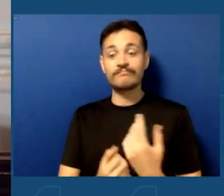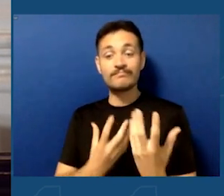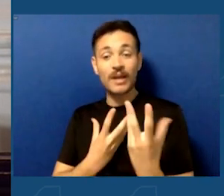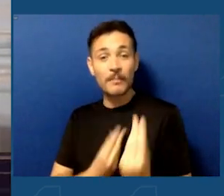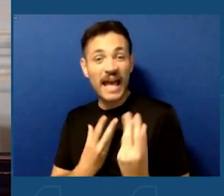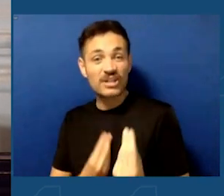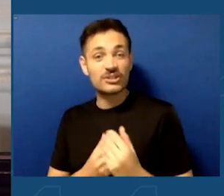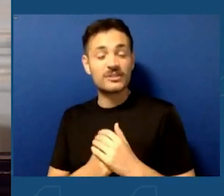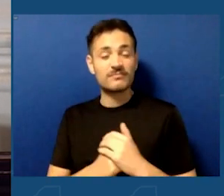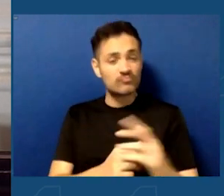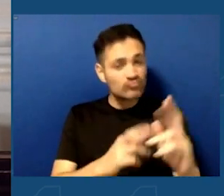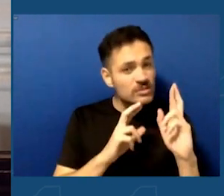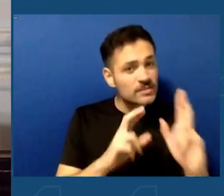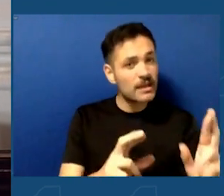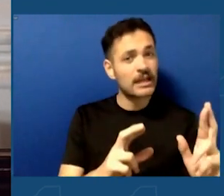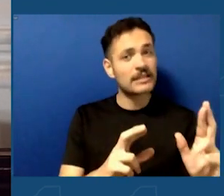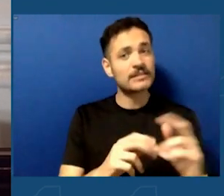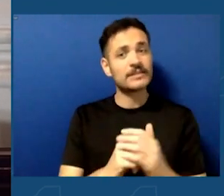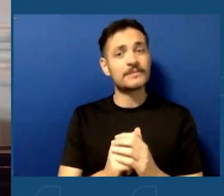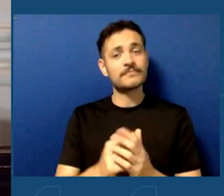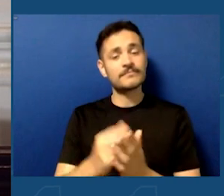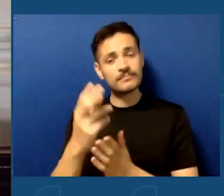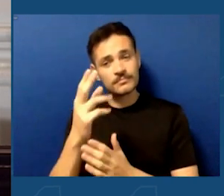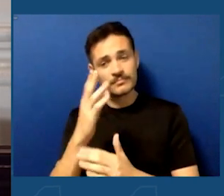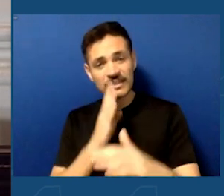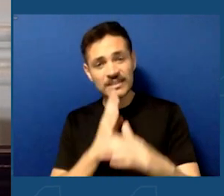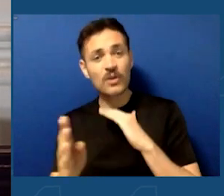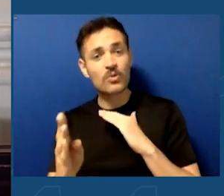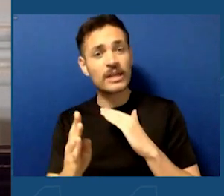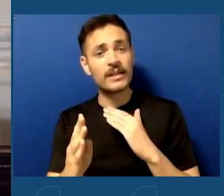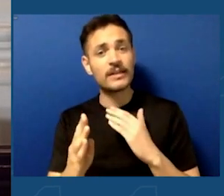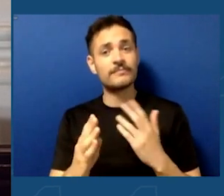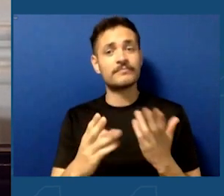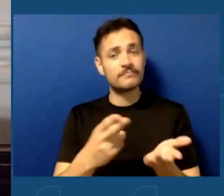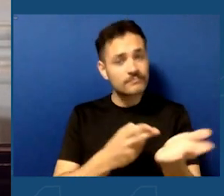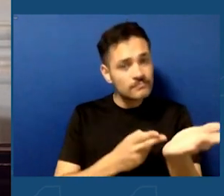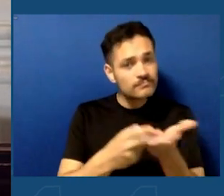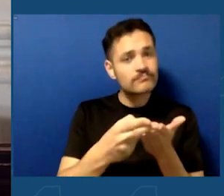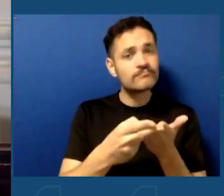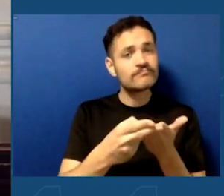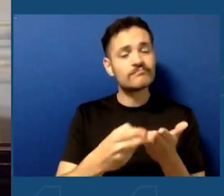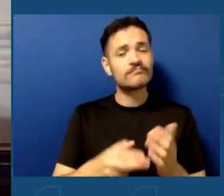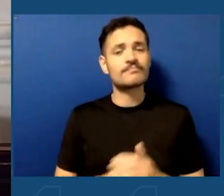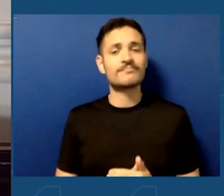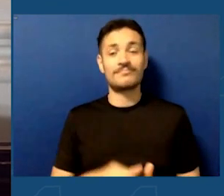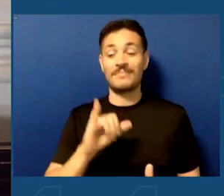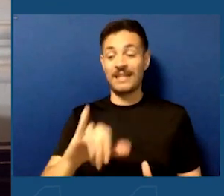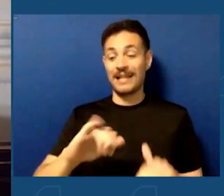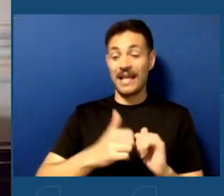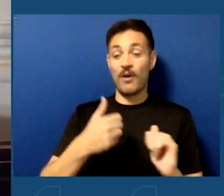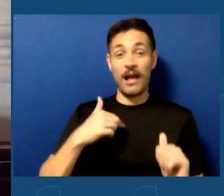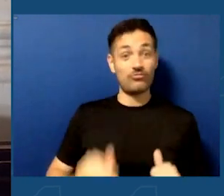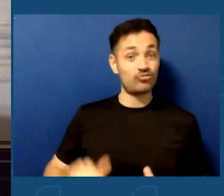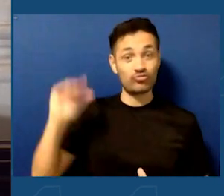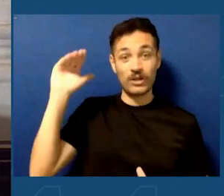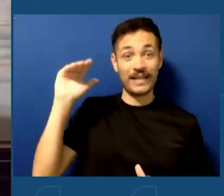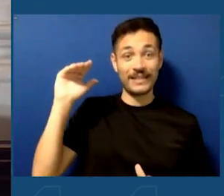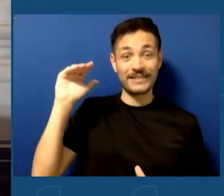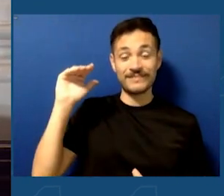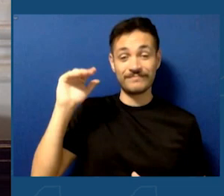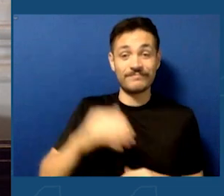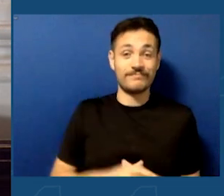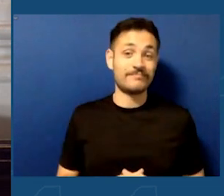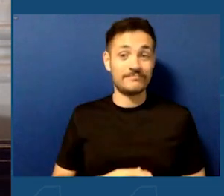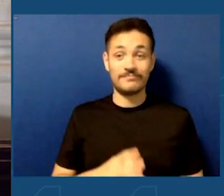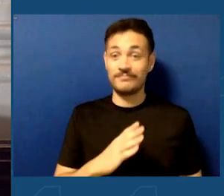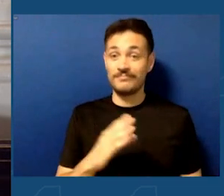decency, I do it with integrity, and I do it with character. It's how I was raised in upstate in Schenectady, and all along my path, I've